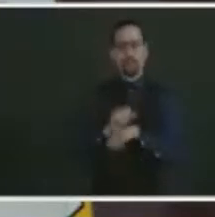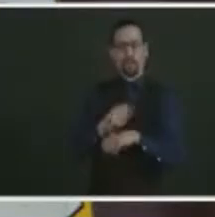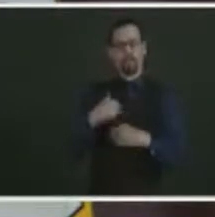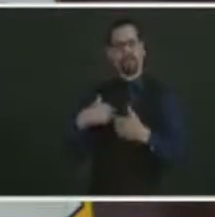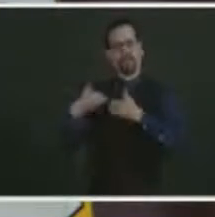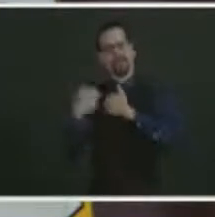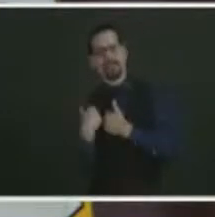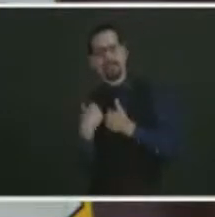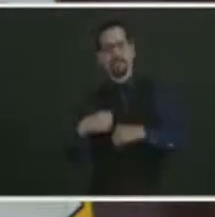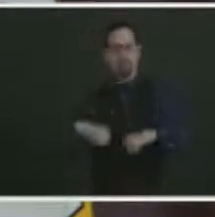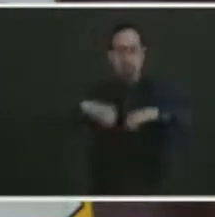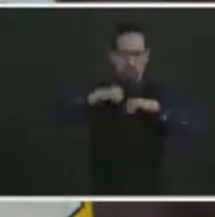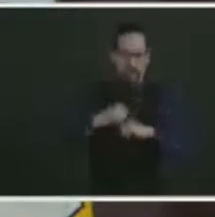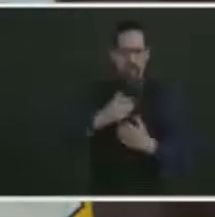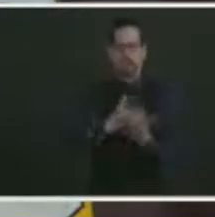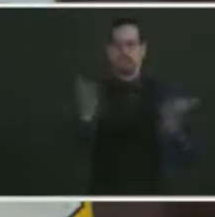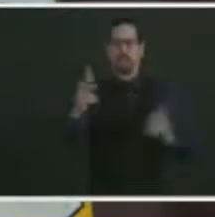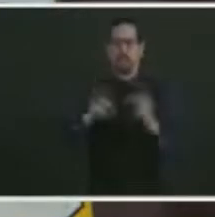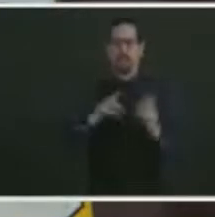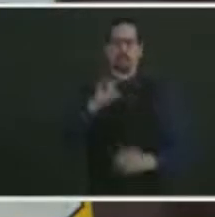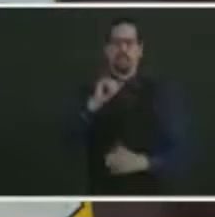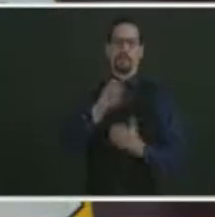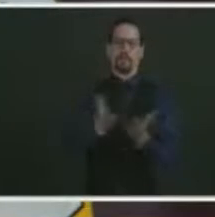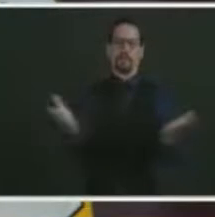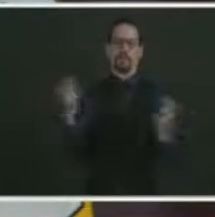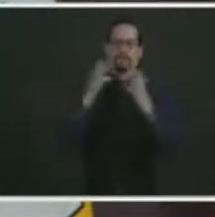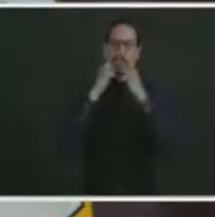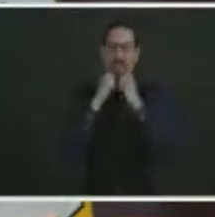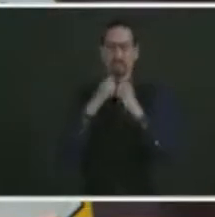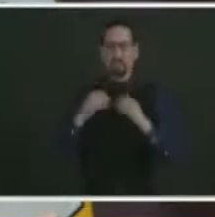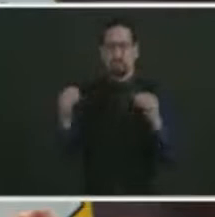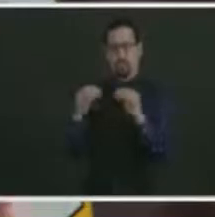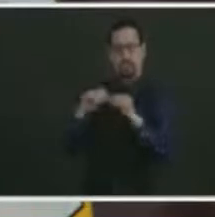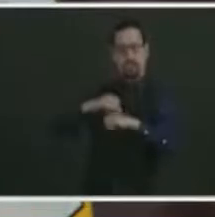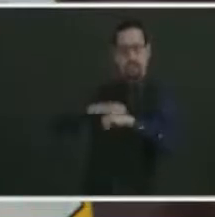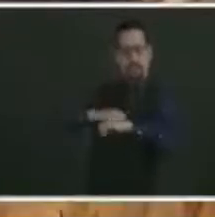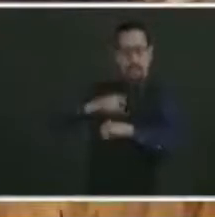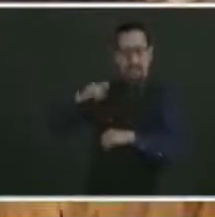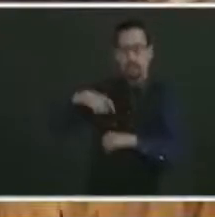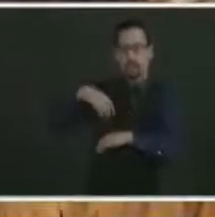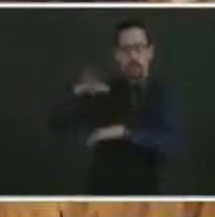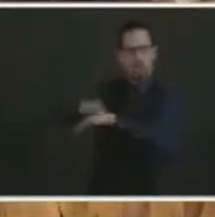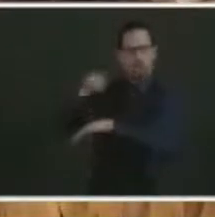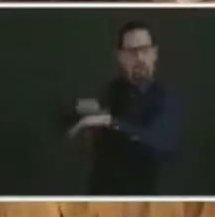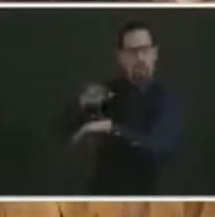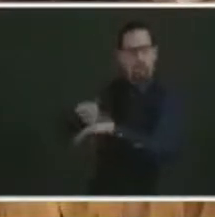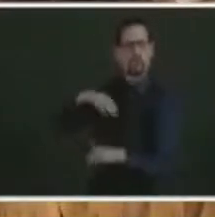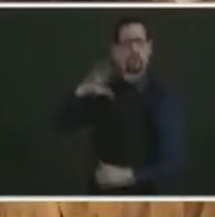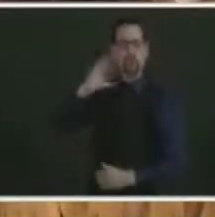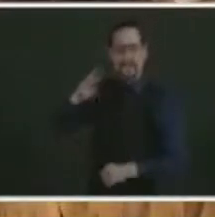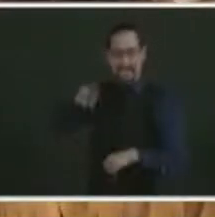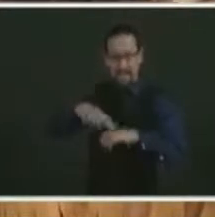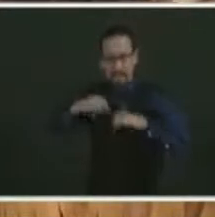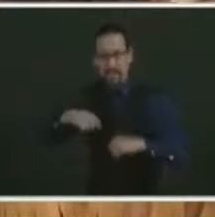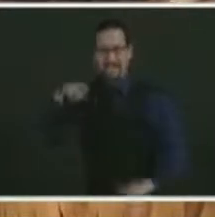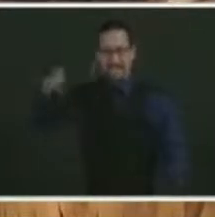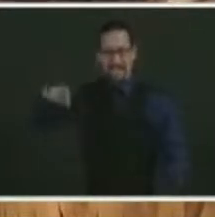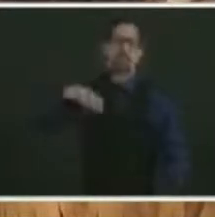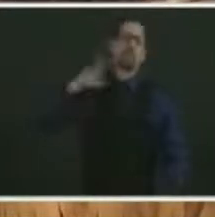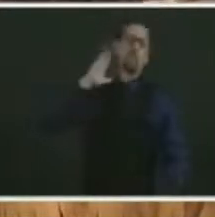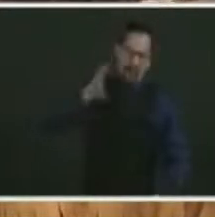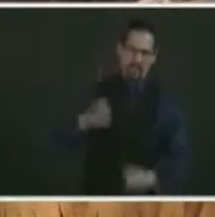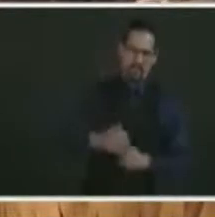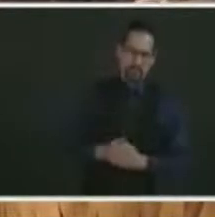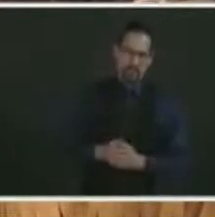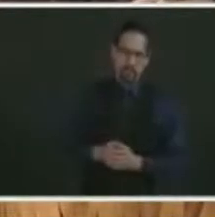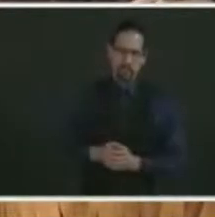And as more information becomes available, then we'll adjust our response. Governor, I know you met with Brother Gary of Black Lives